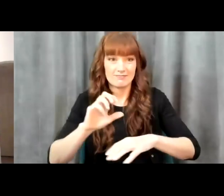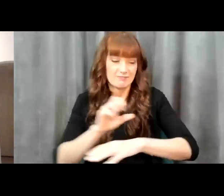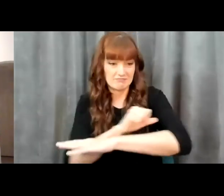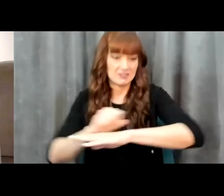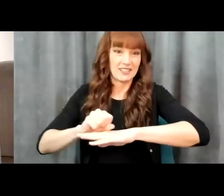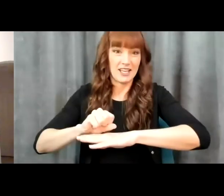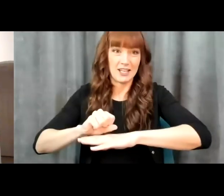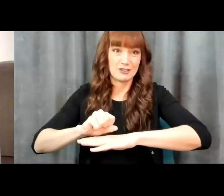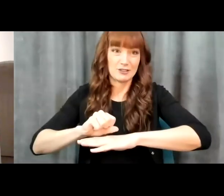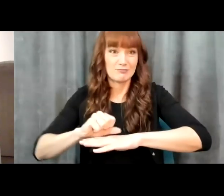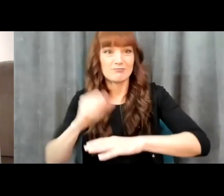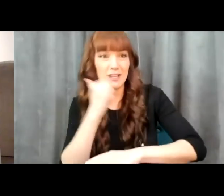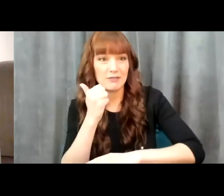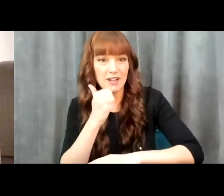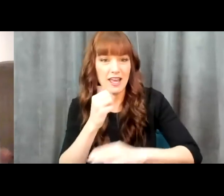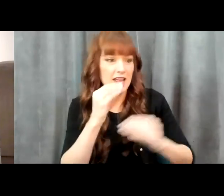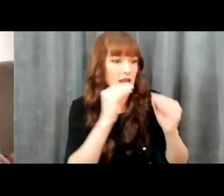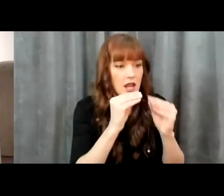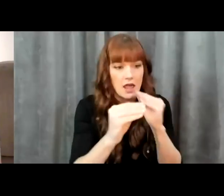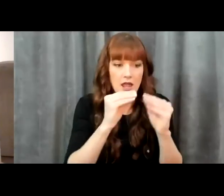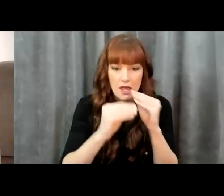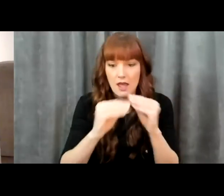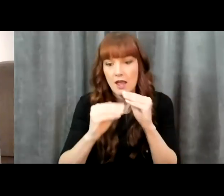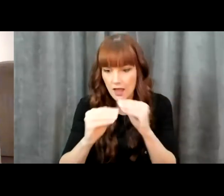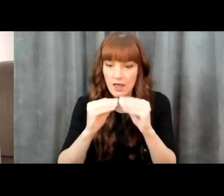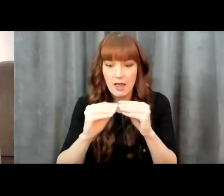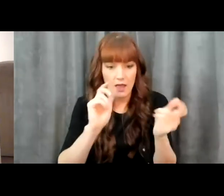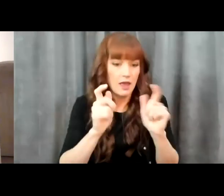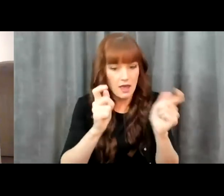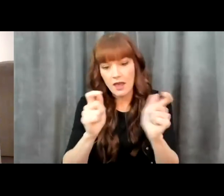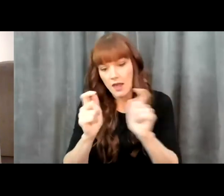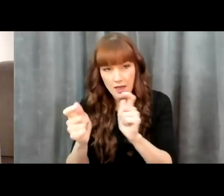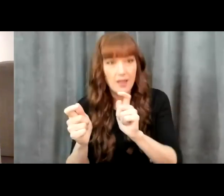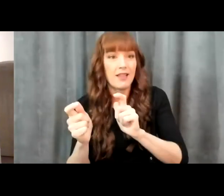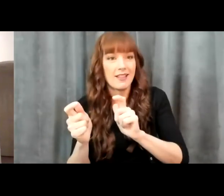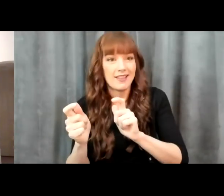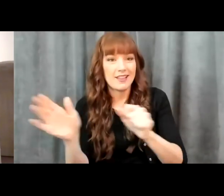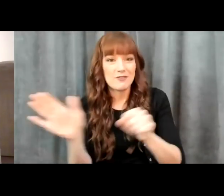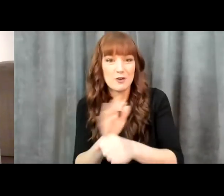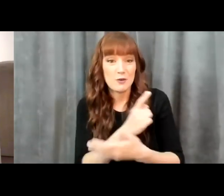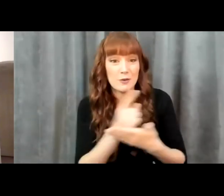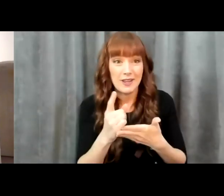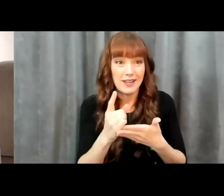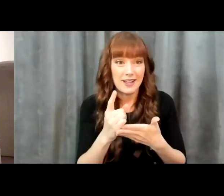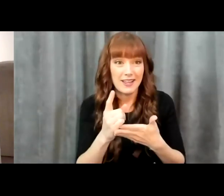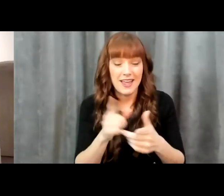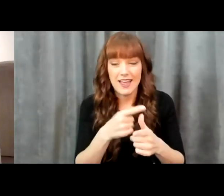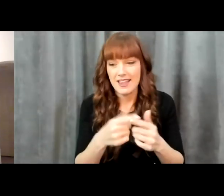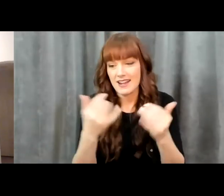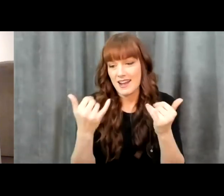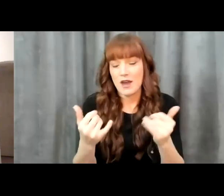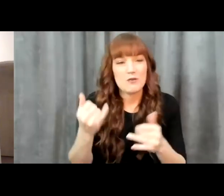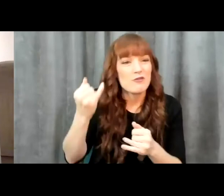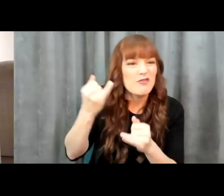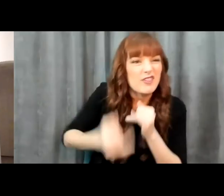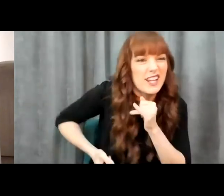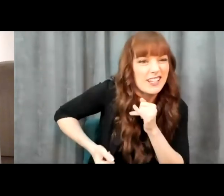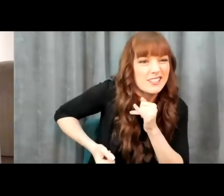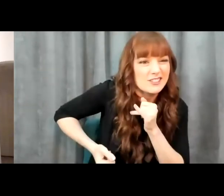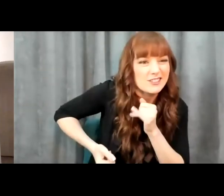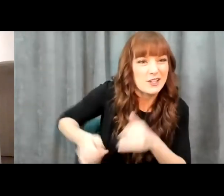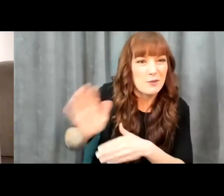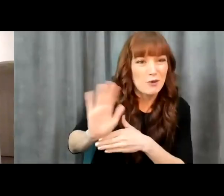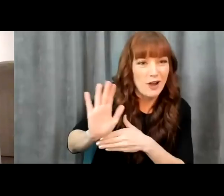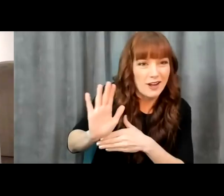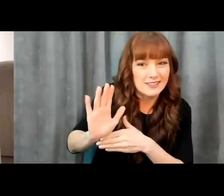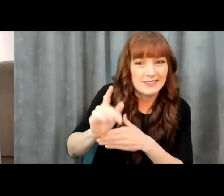and edited all week, edit until we have our finished product, and he did a fantastic job. And of course,